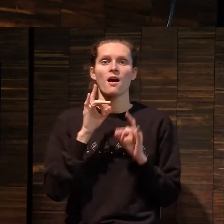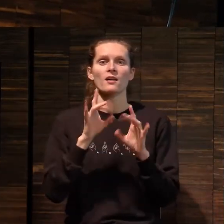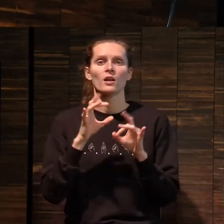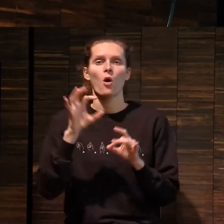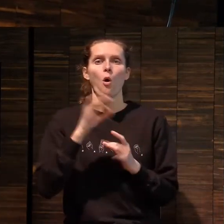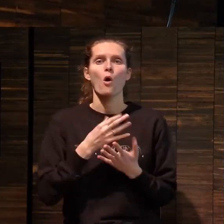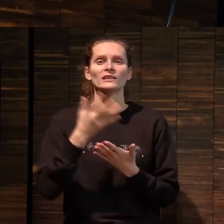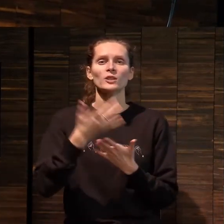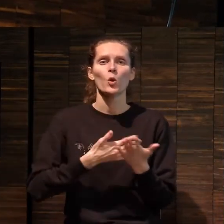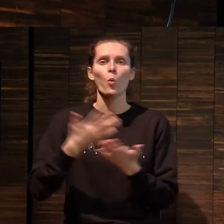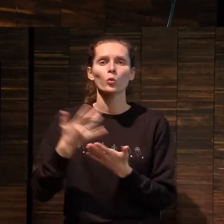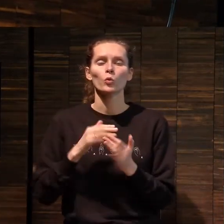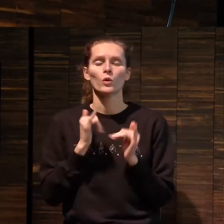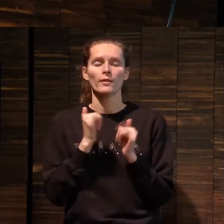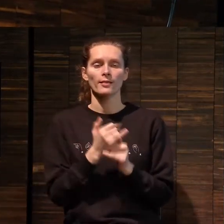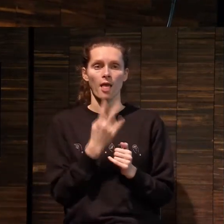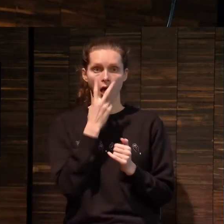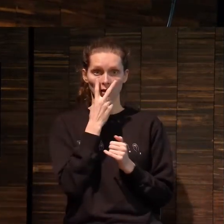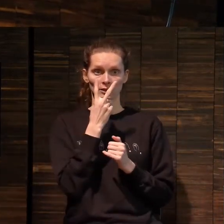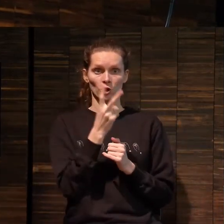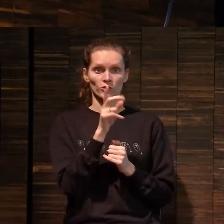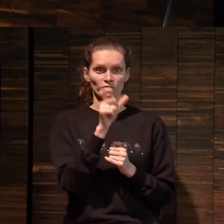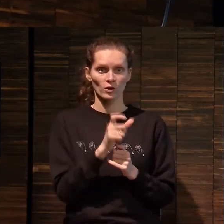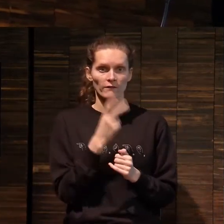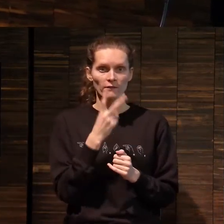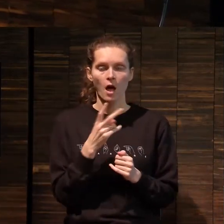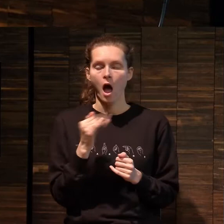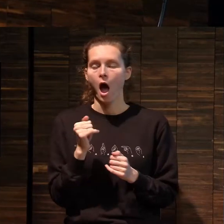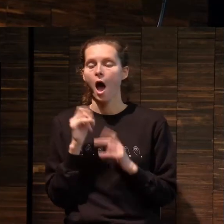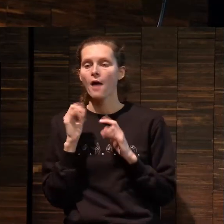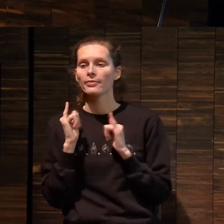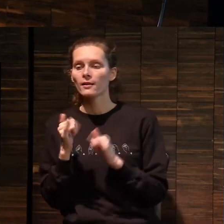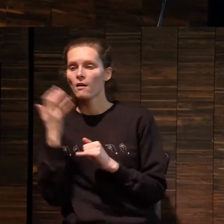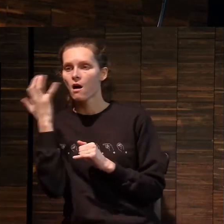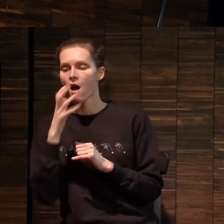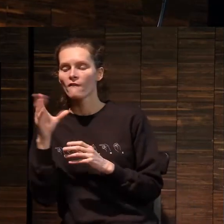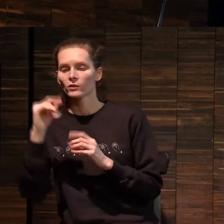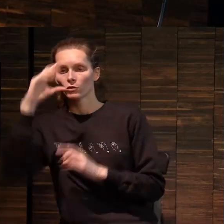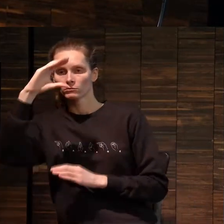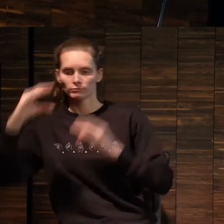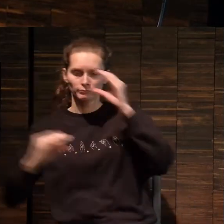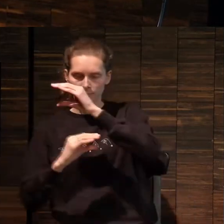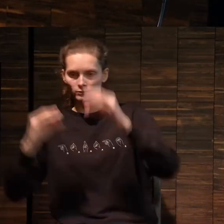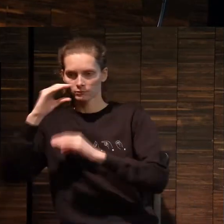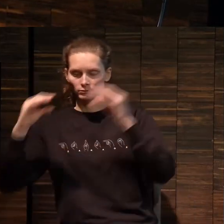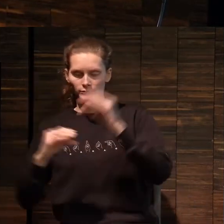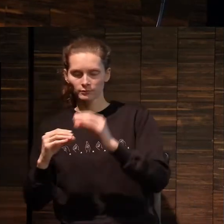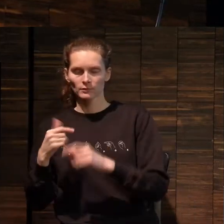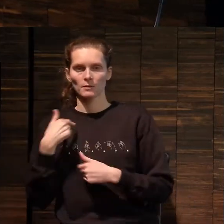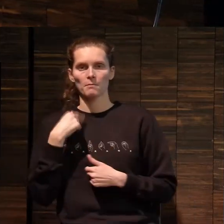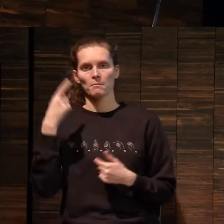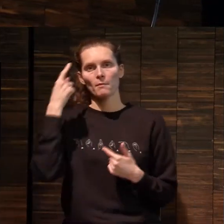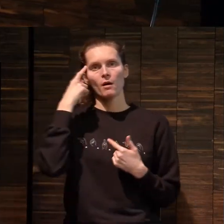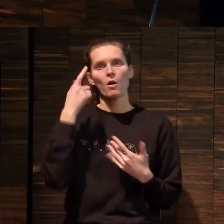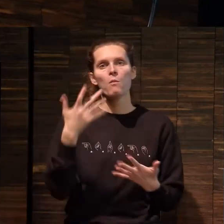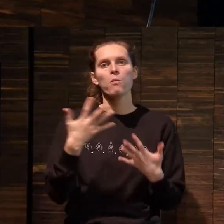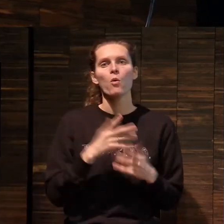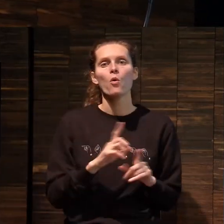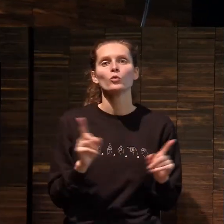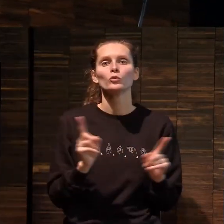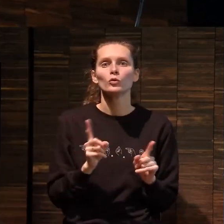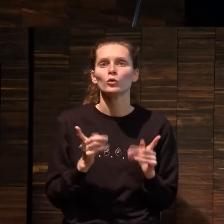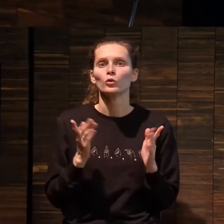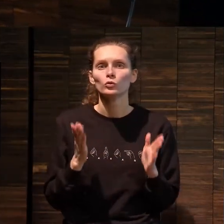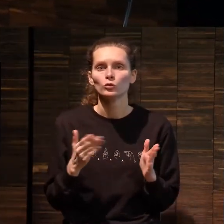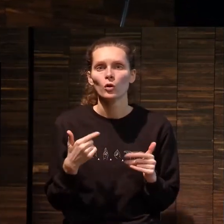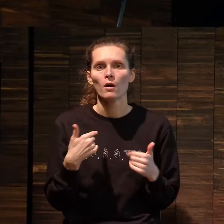that ReadyMag, I told you about the structure of the page. It looks differently for a blind person, and we realized